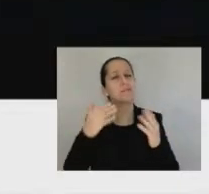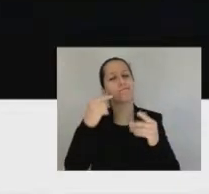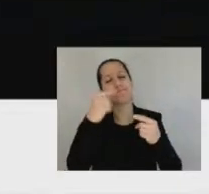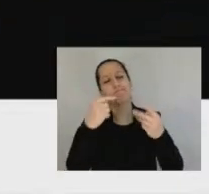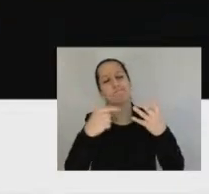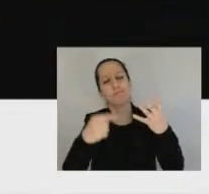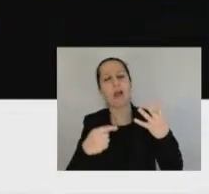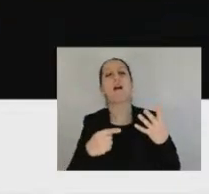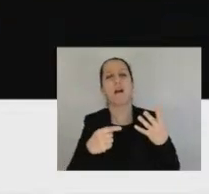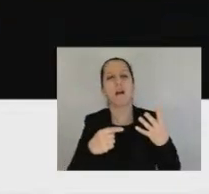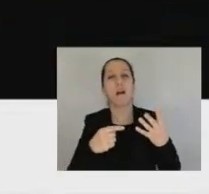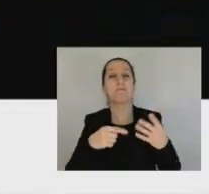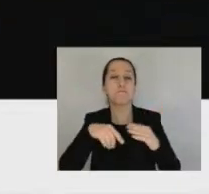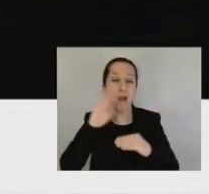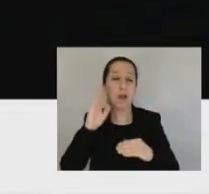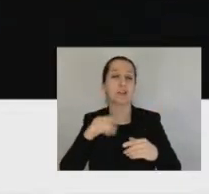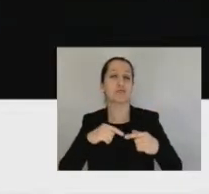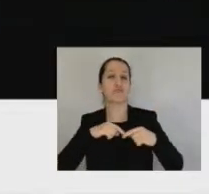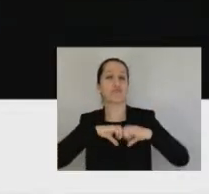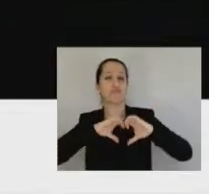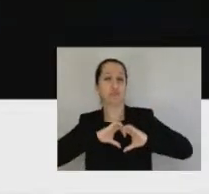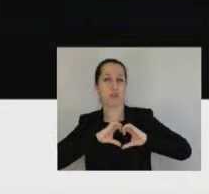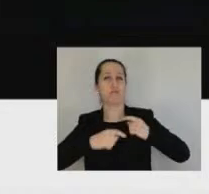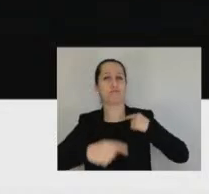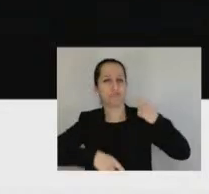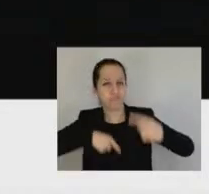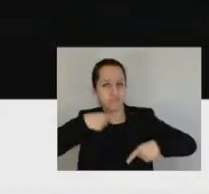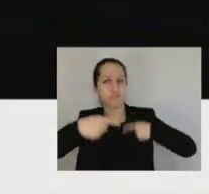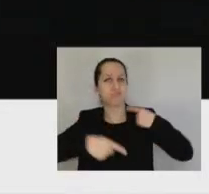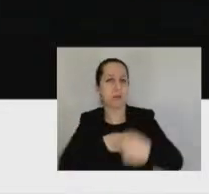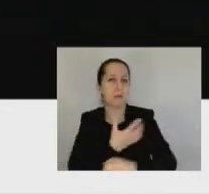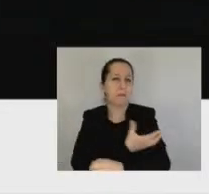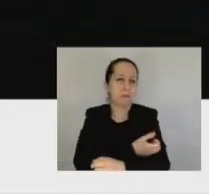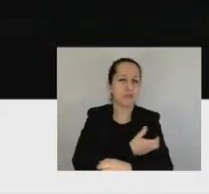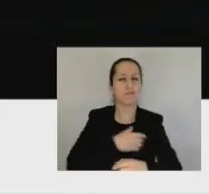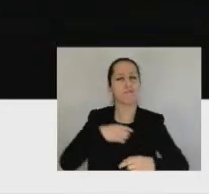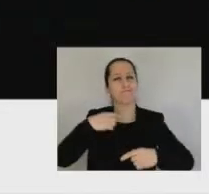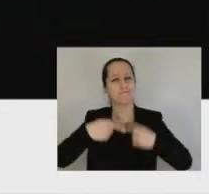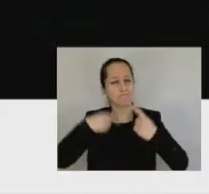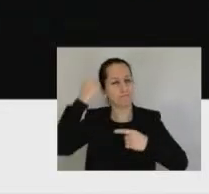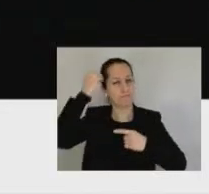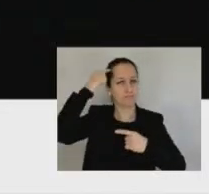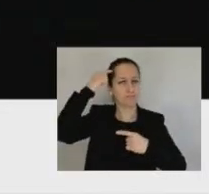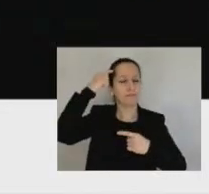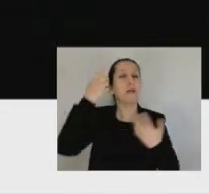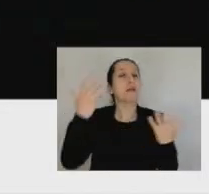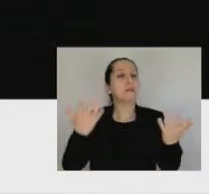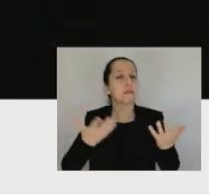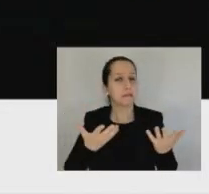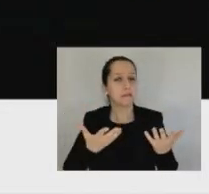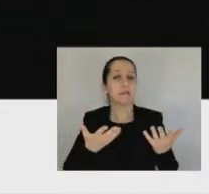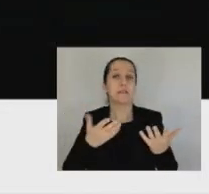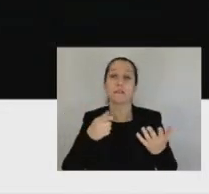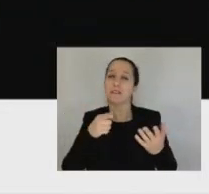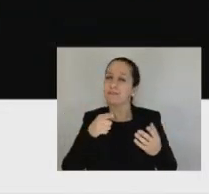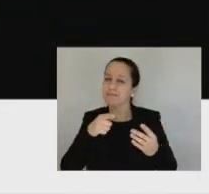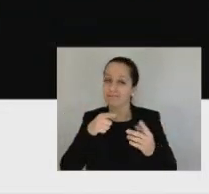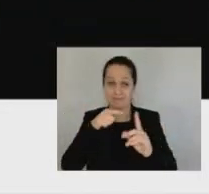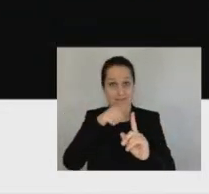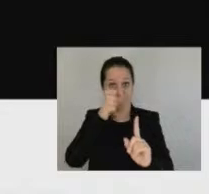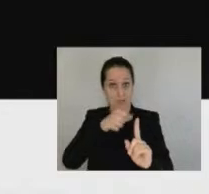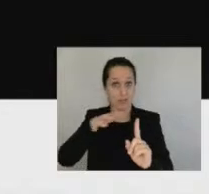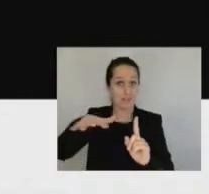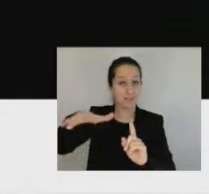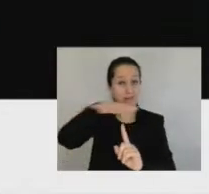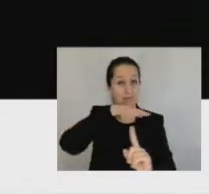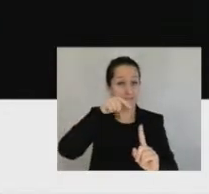that the total causes, cardiovascular diseases, heart diseases, and so on. And what we're showing here is that the psychosocial